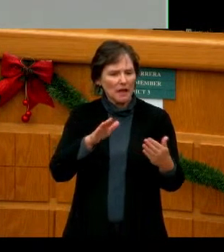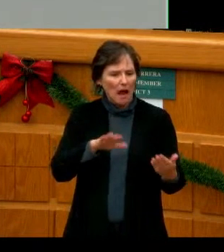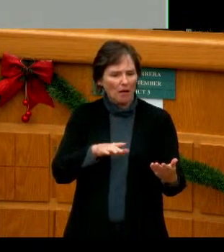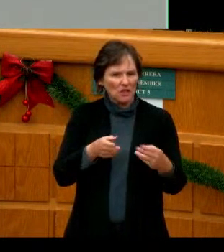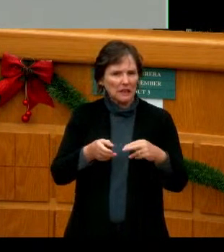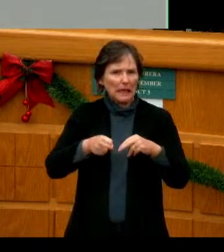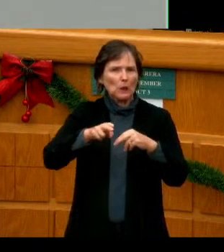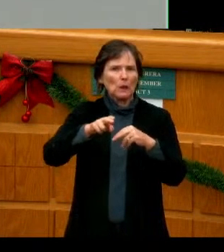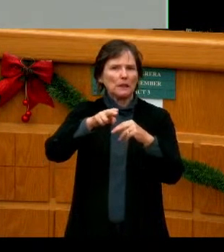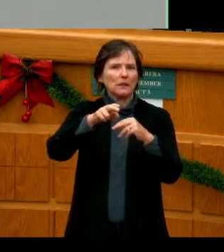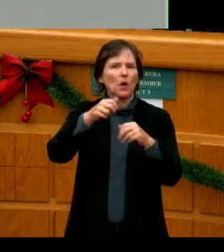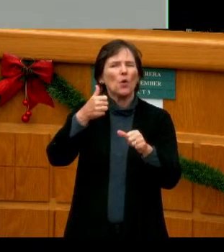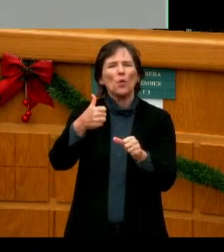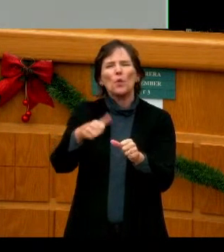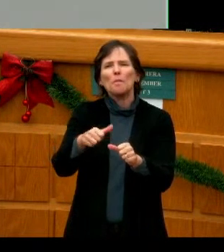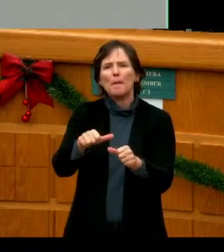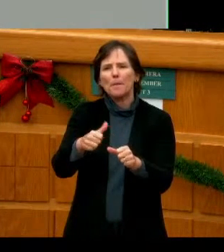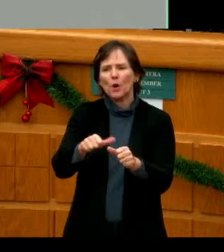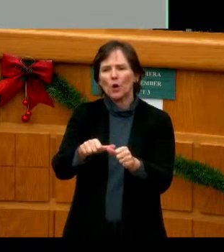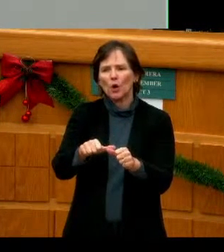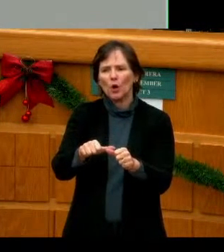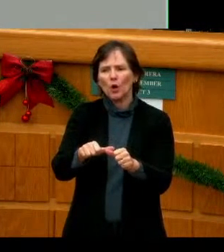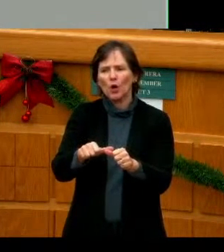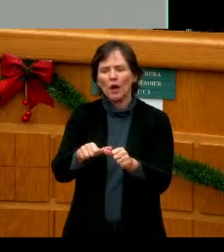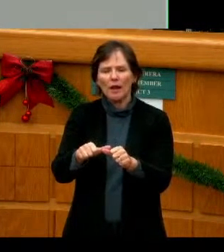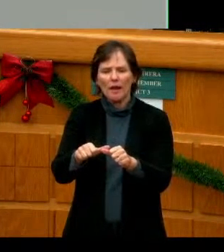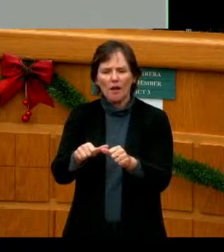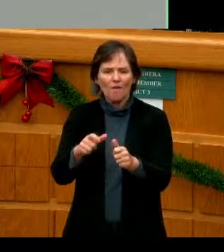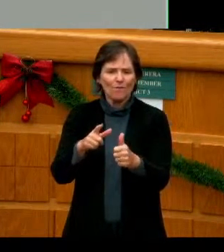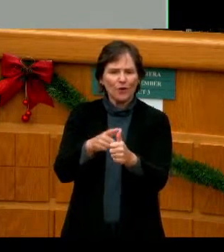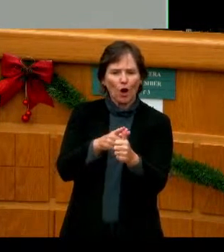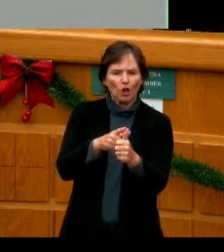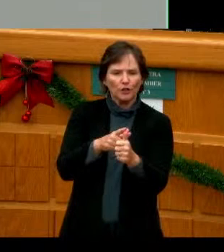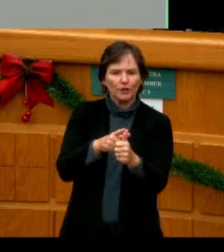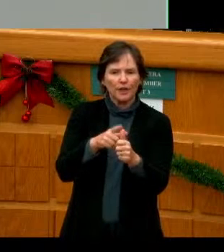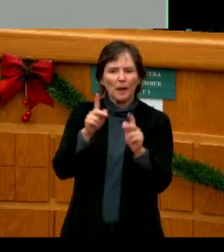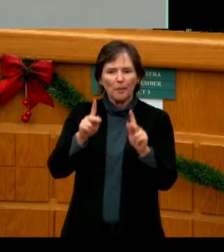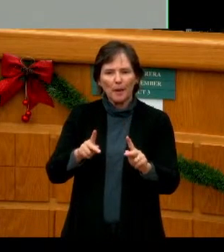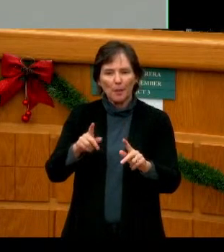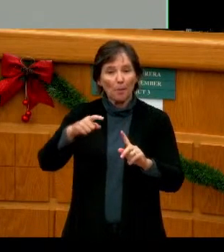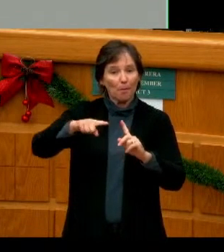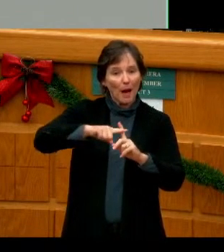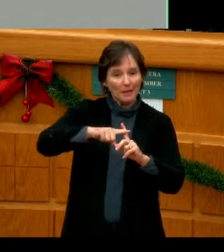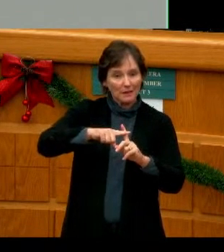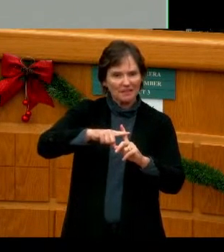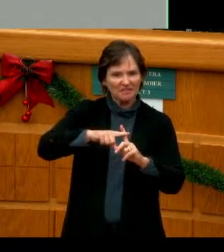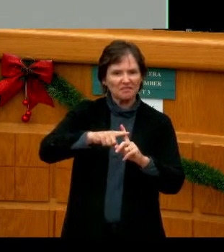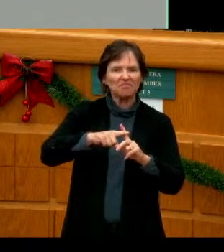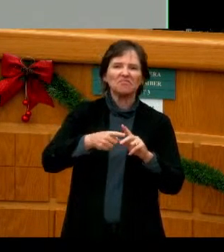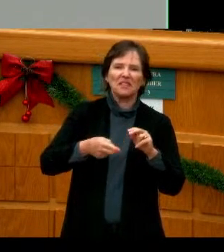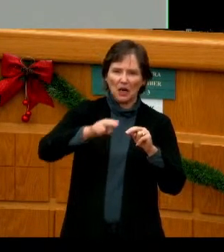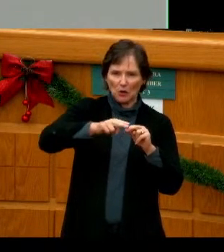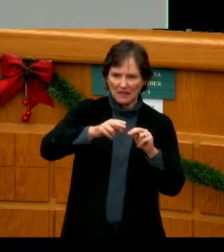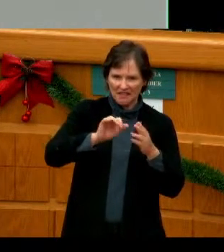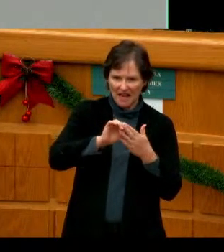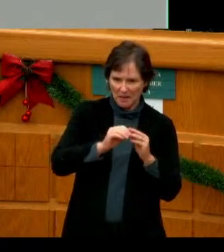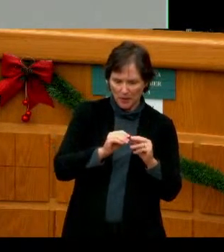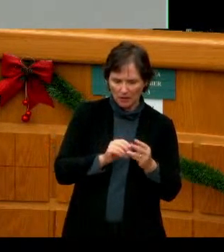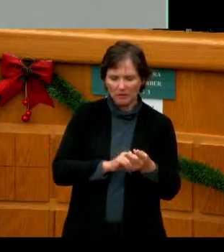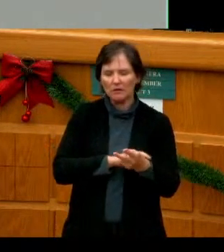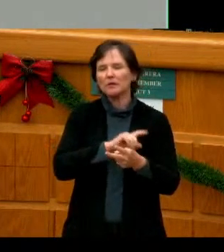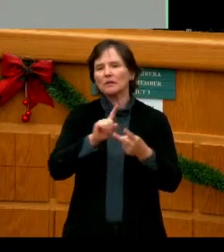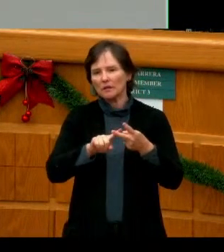to increase. Remember, fatalities lag hospitalizations, which lag people testing positive, which lags when they